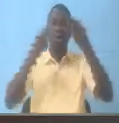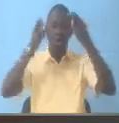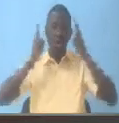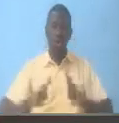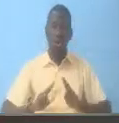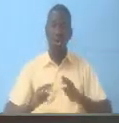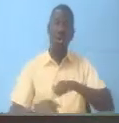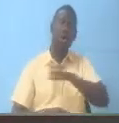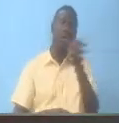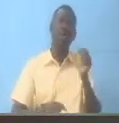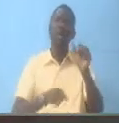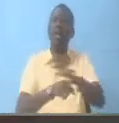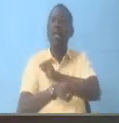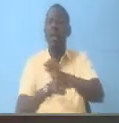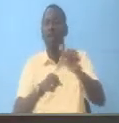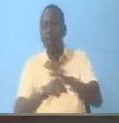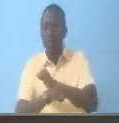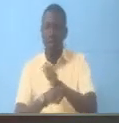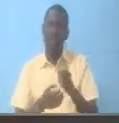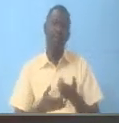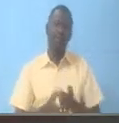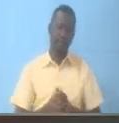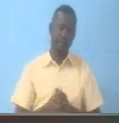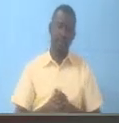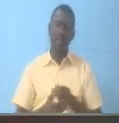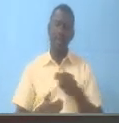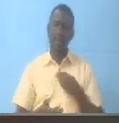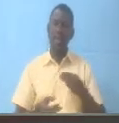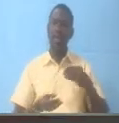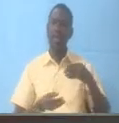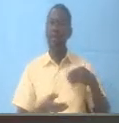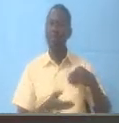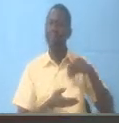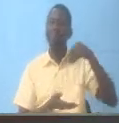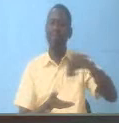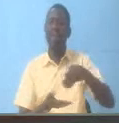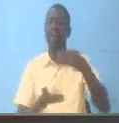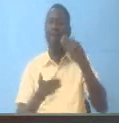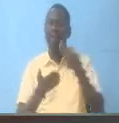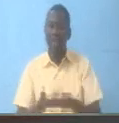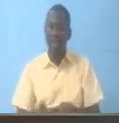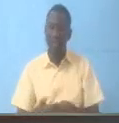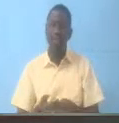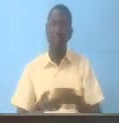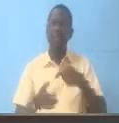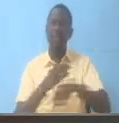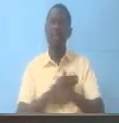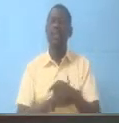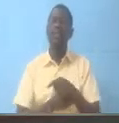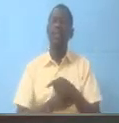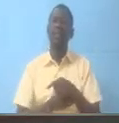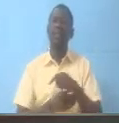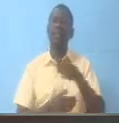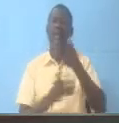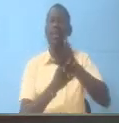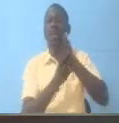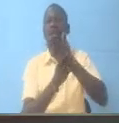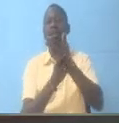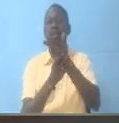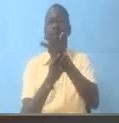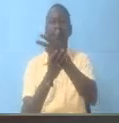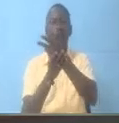ak lu jëm ci mbiri loi. And I graduated, I think, in 1985 with a BA honors